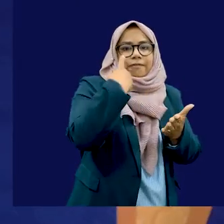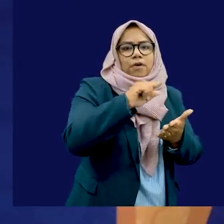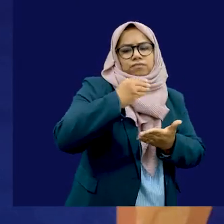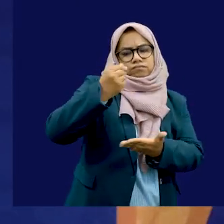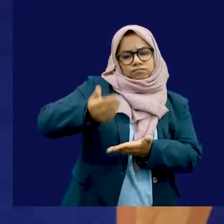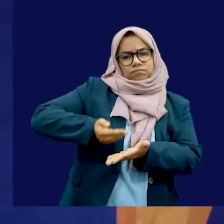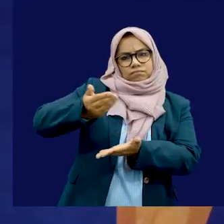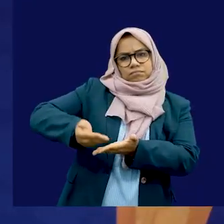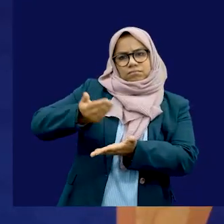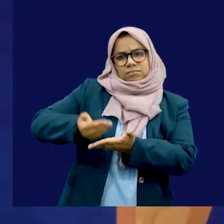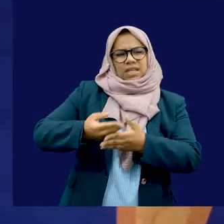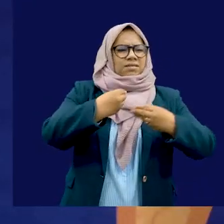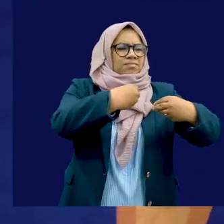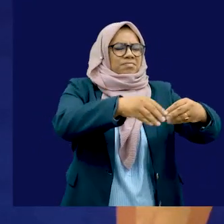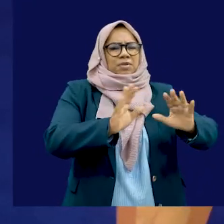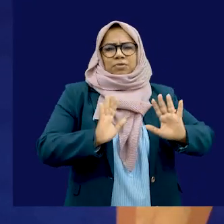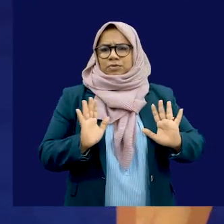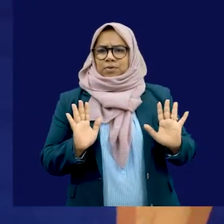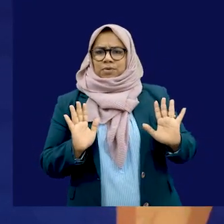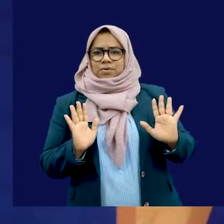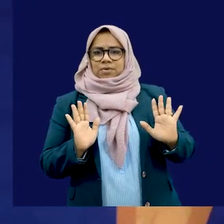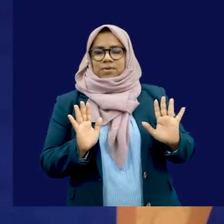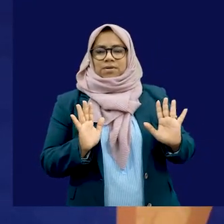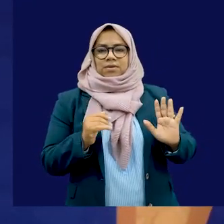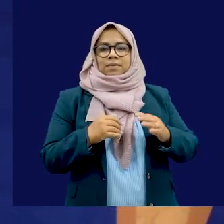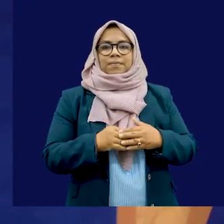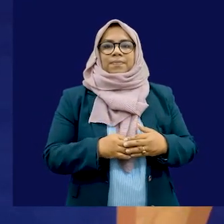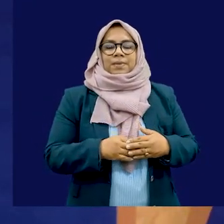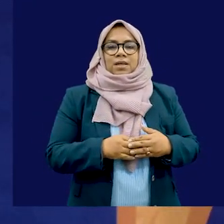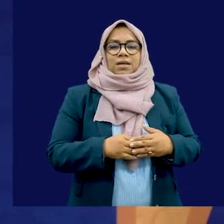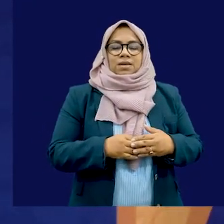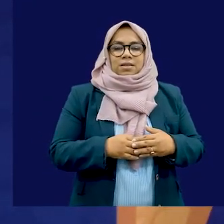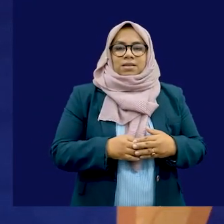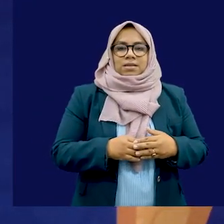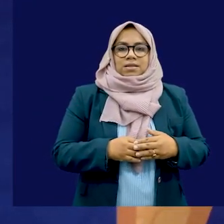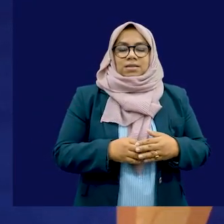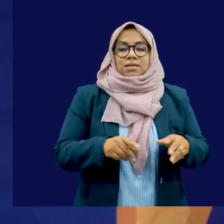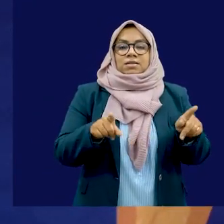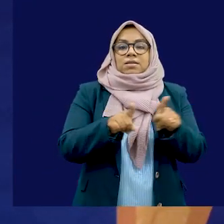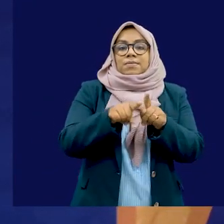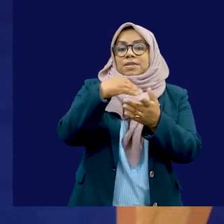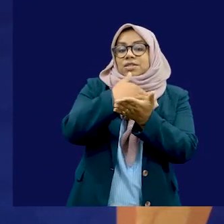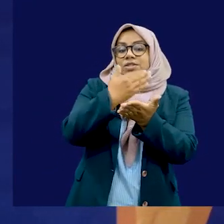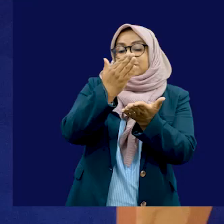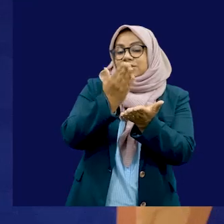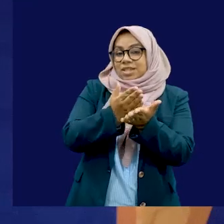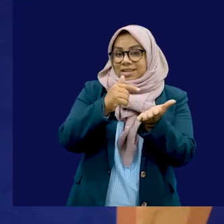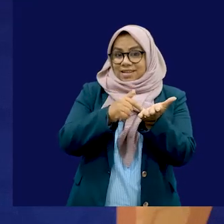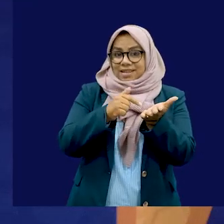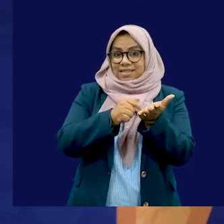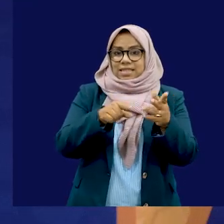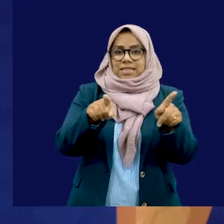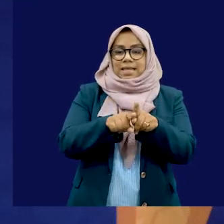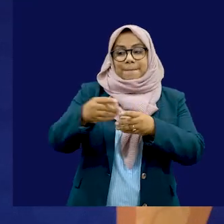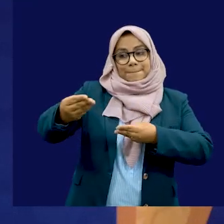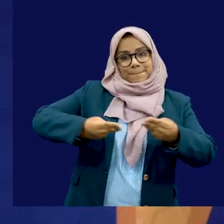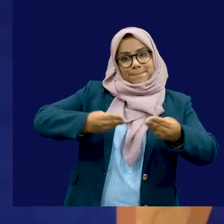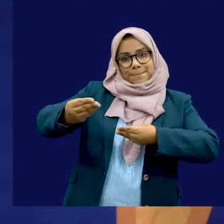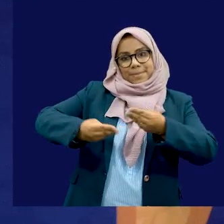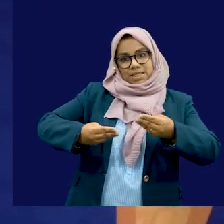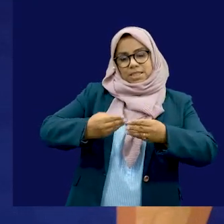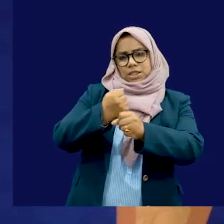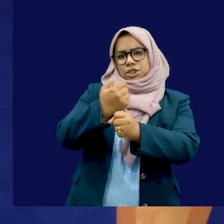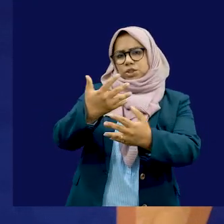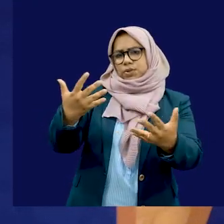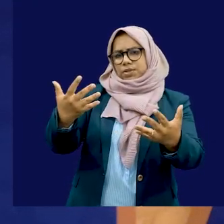without trading them, without selling their shares. In the former case, the shares are regarded as trade goods because